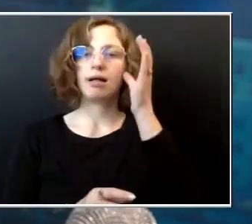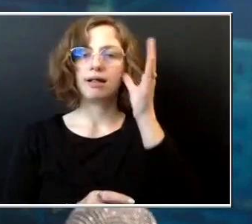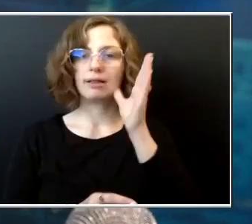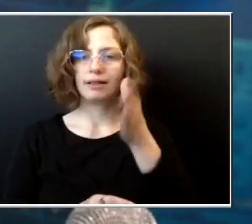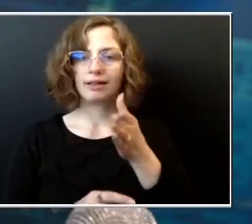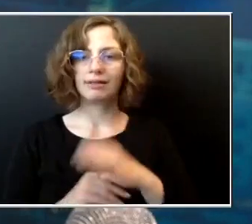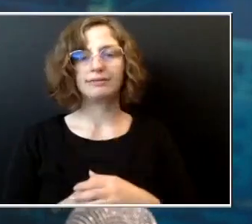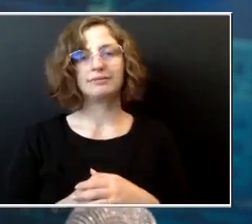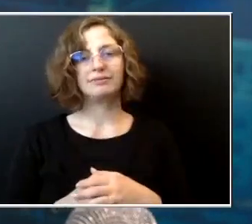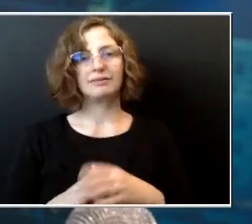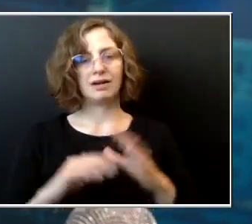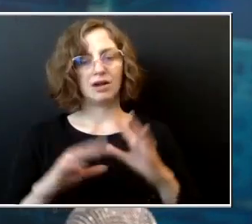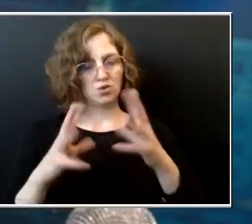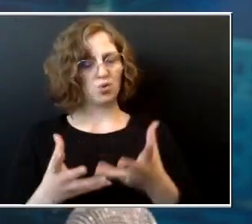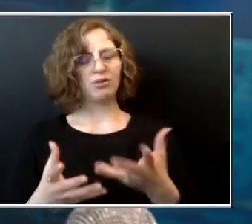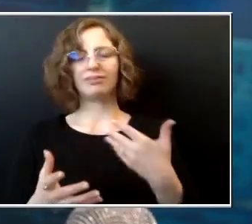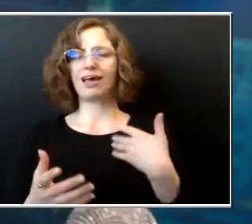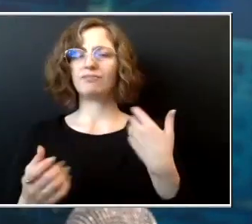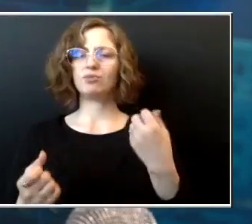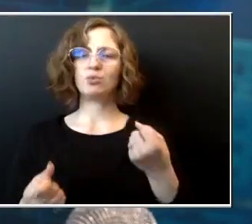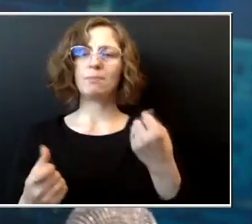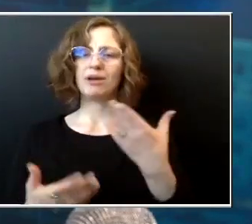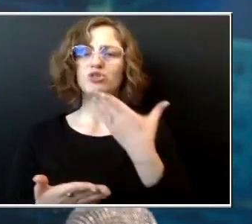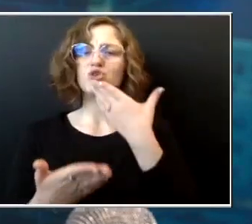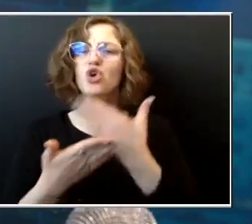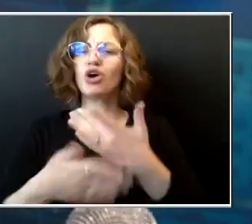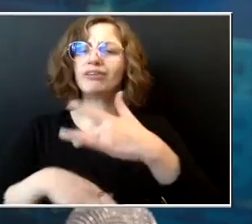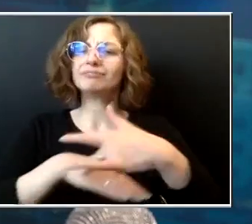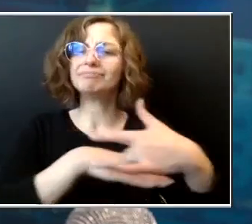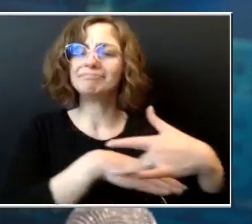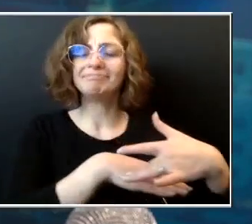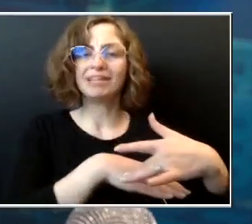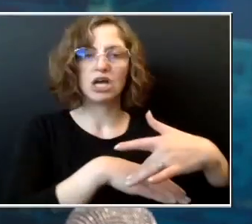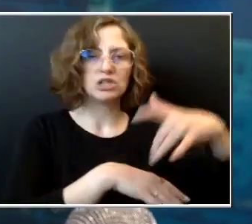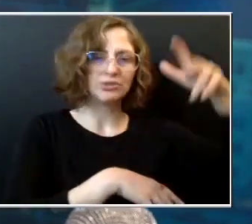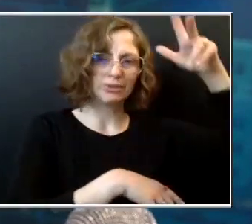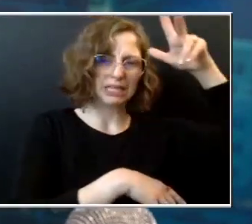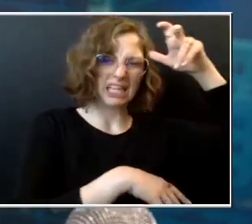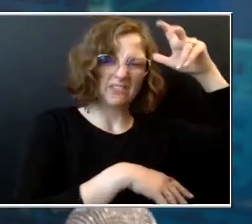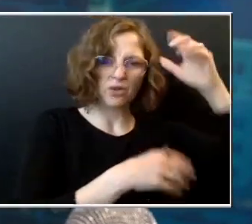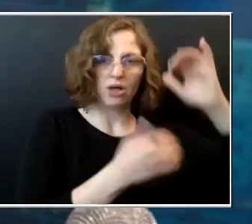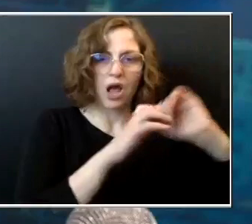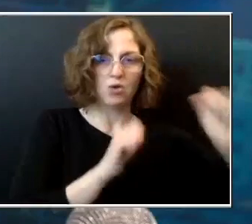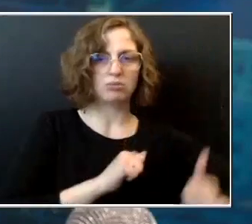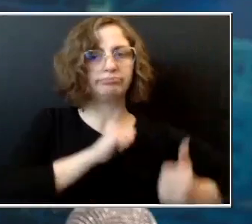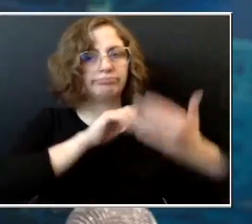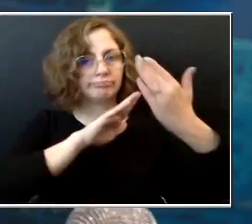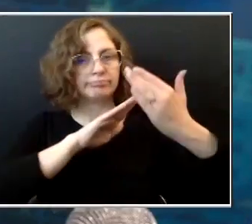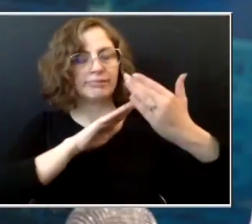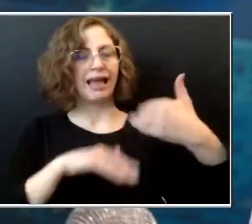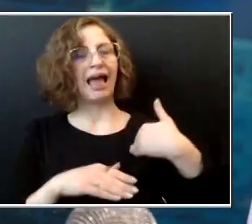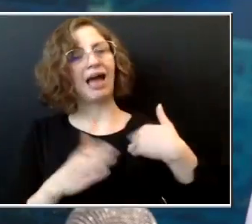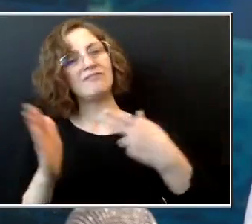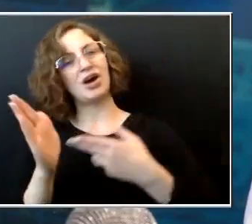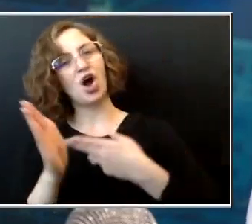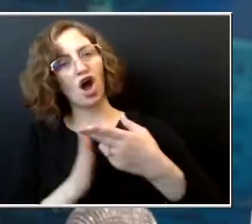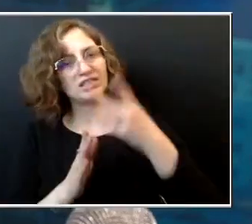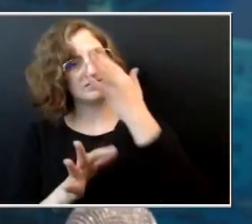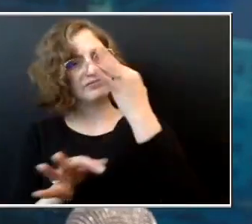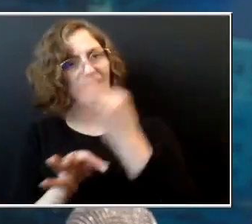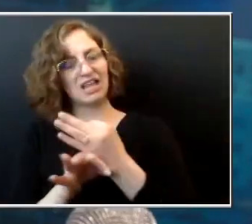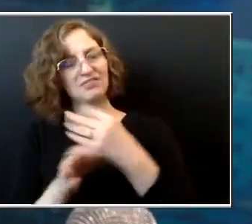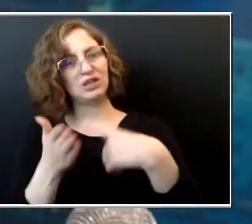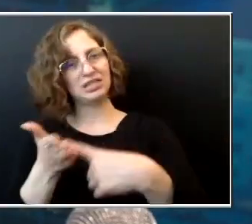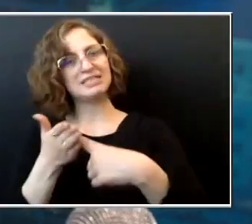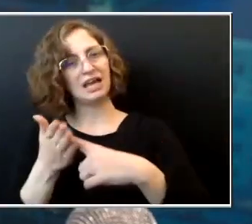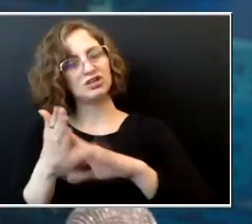And the best way to handle the evil is just have an honest, faithful discussion, rooted in science, rooted in telling each other